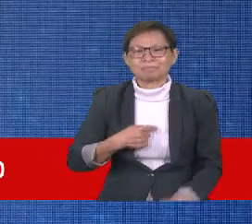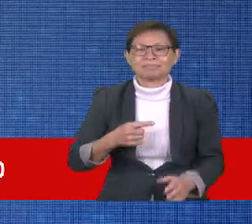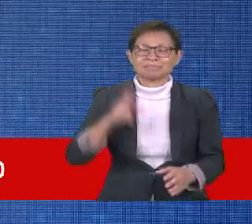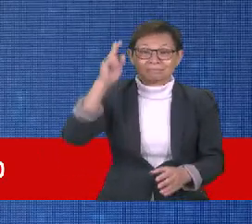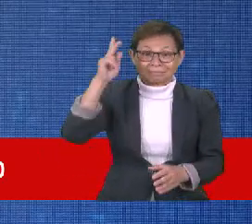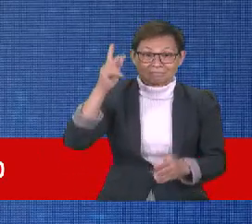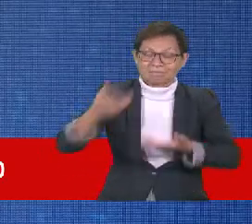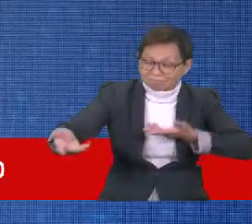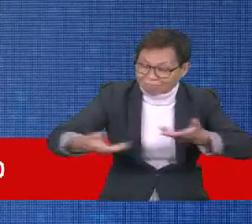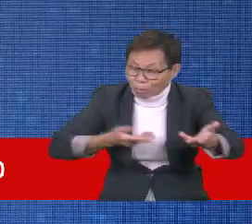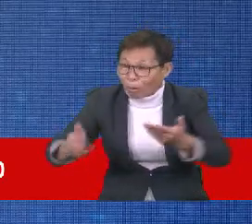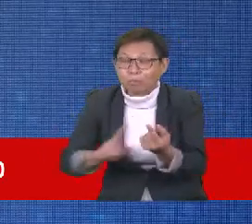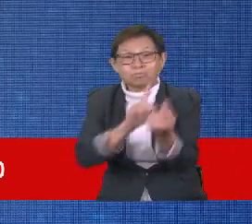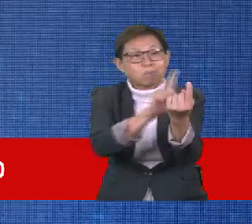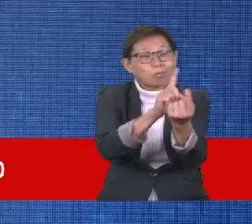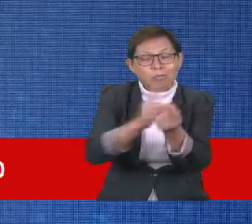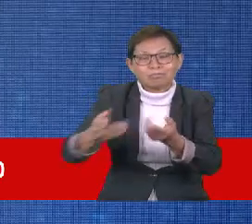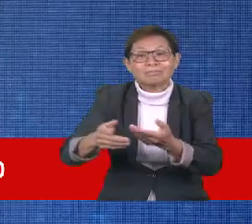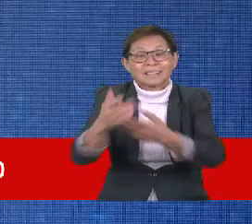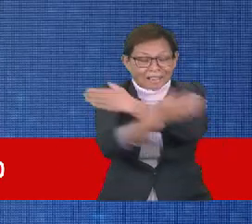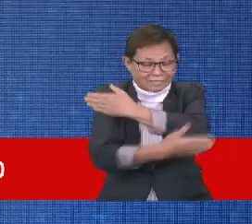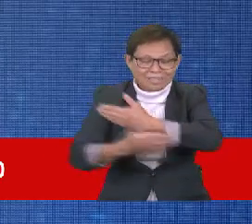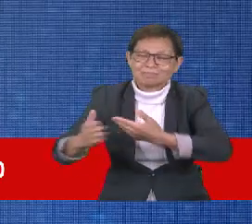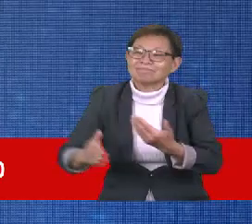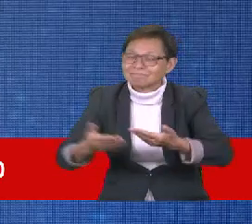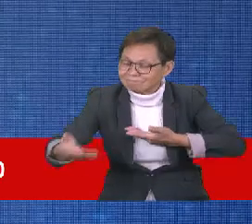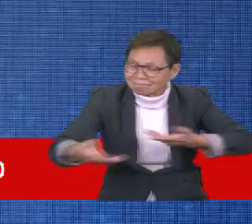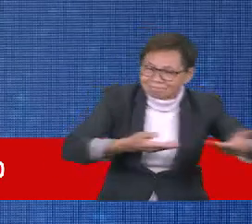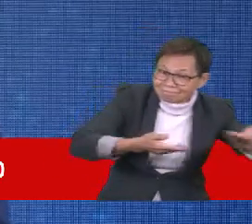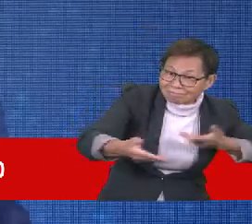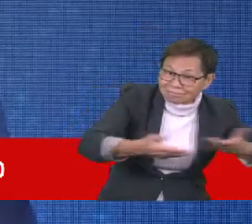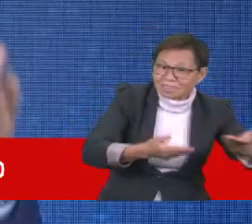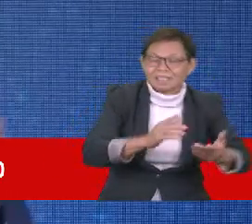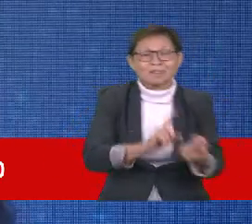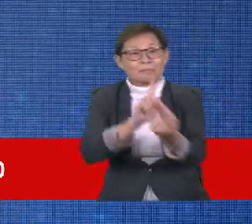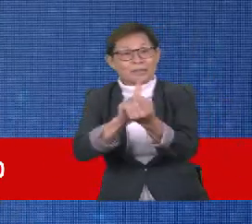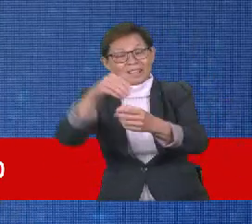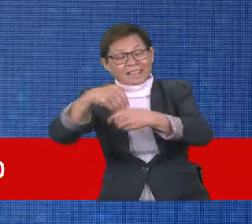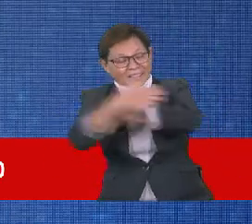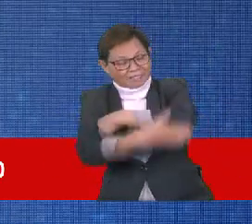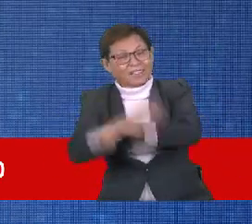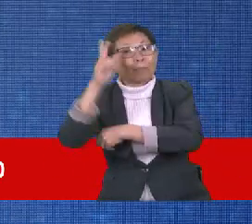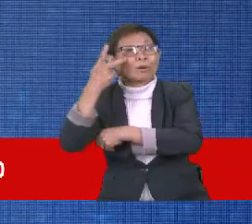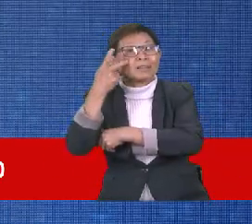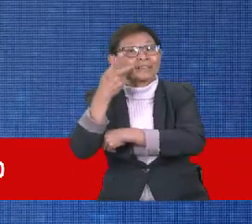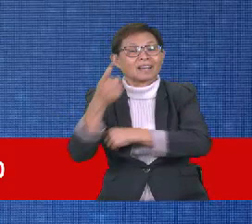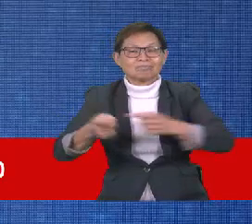diplomatic encounters, countries, or even in politics and